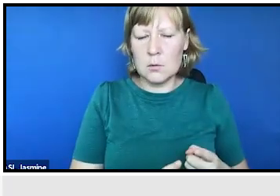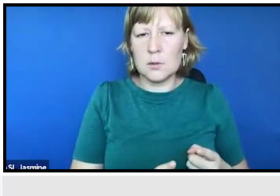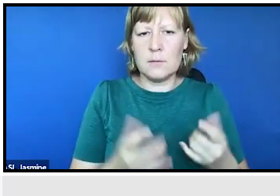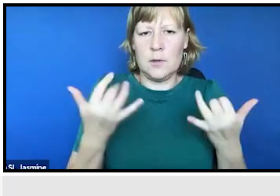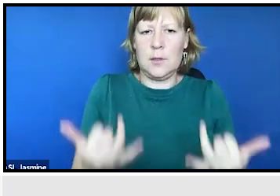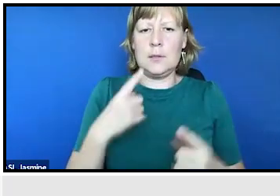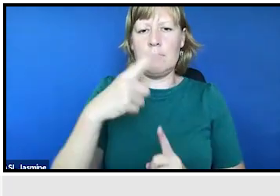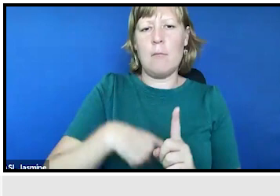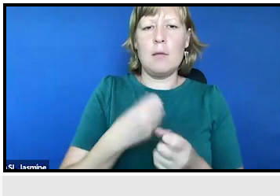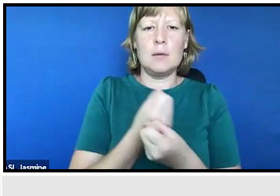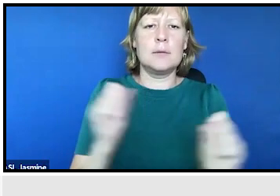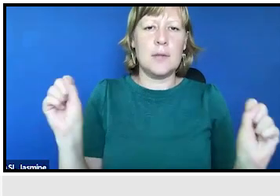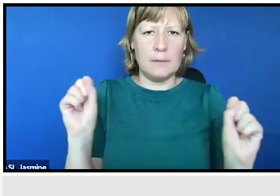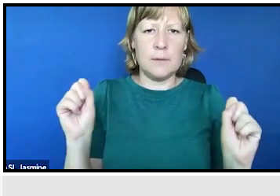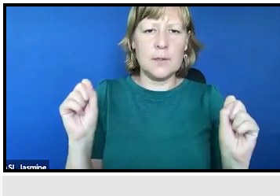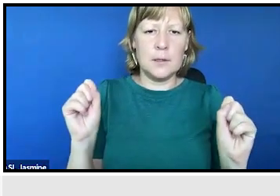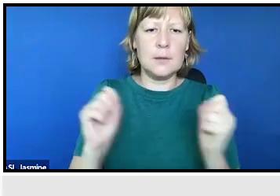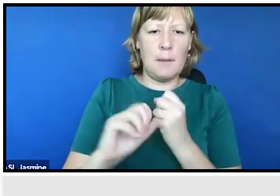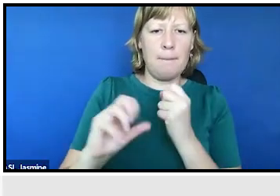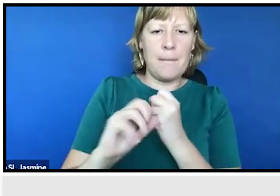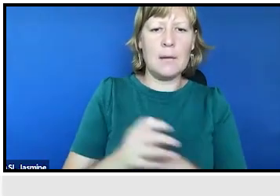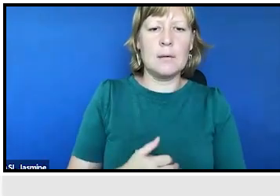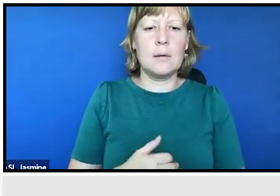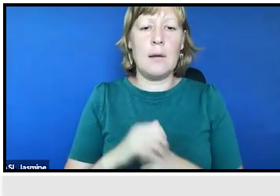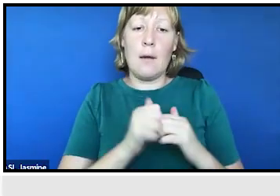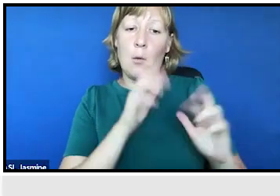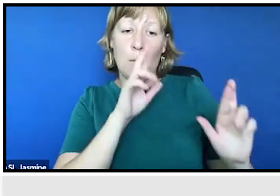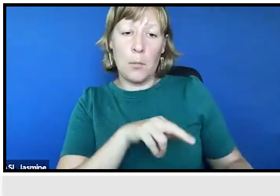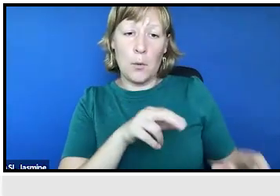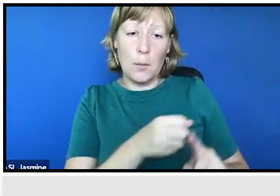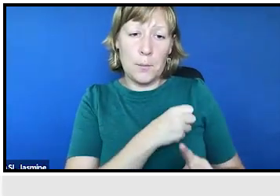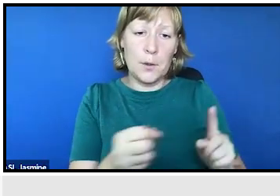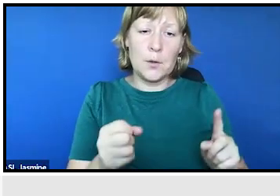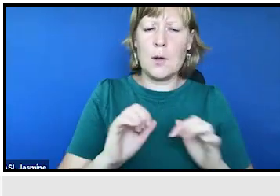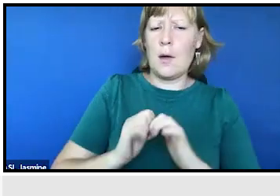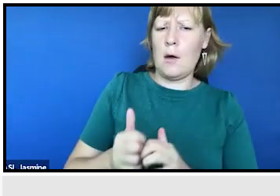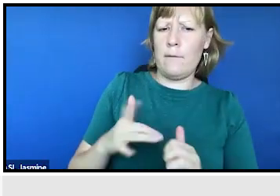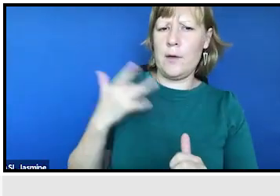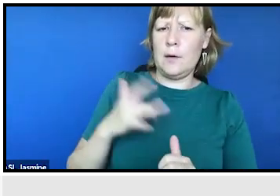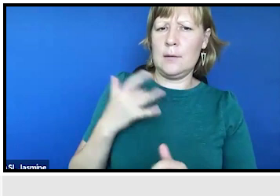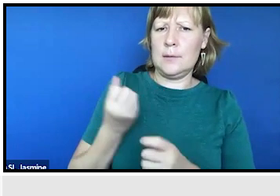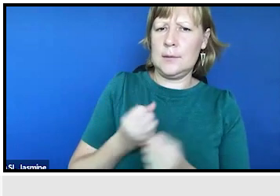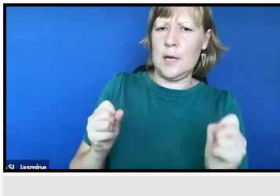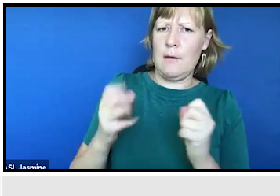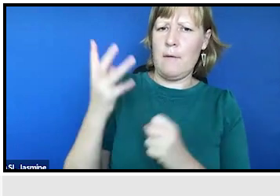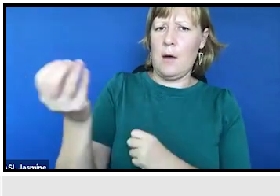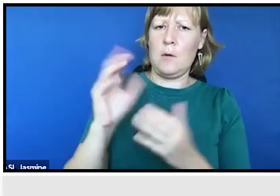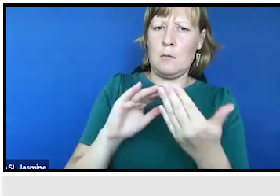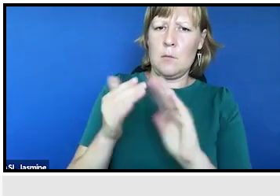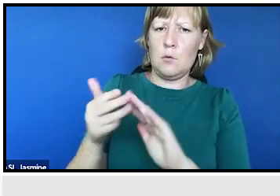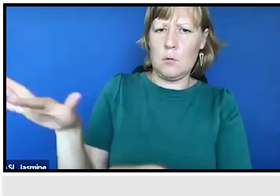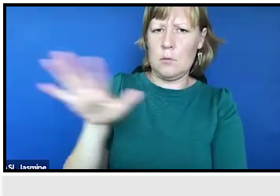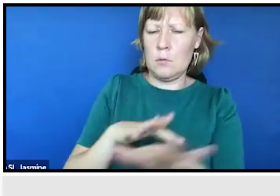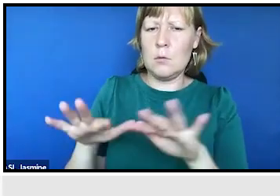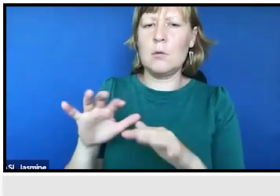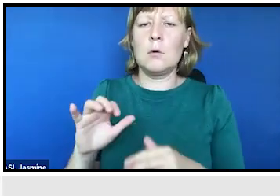Know Your Rights campaign. So it's not just about how to report abuse, but how do you feel safe in personal spaces, safety in community, health and medical safety,